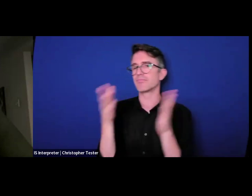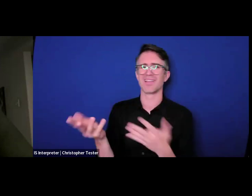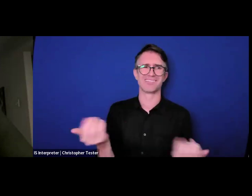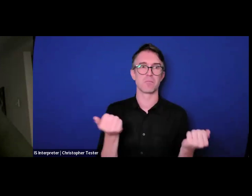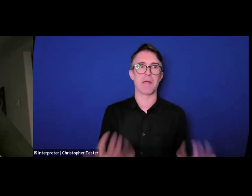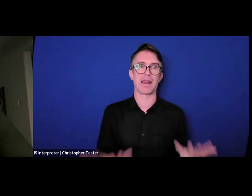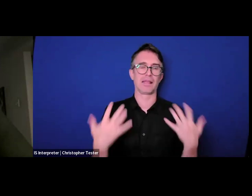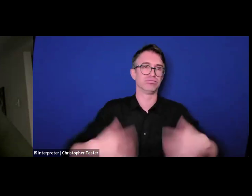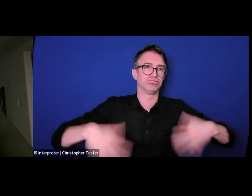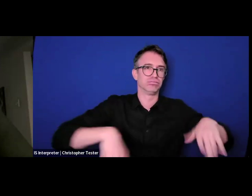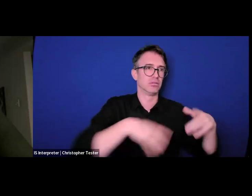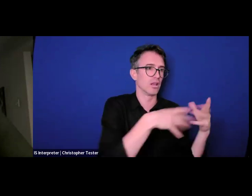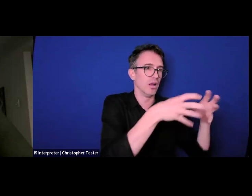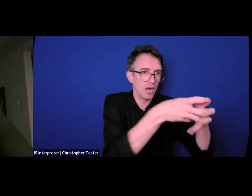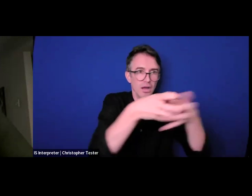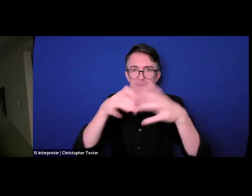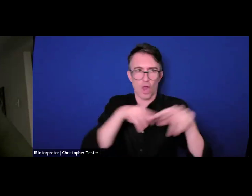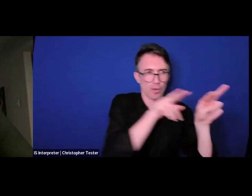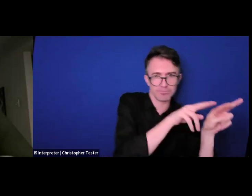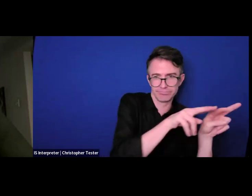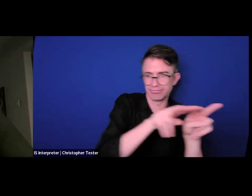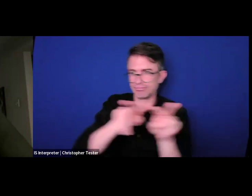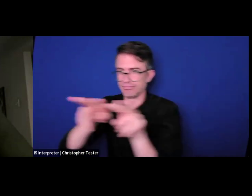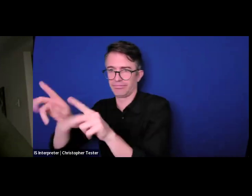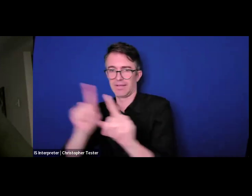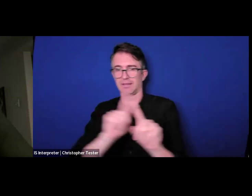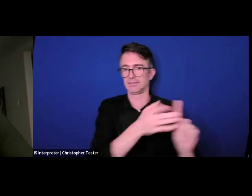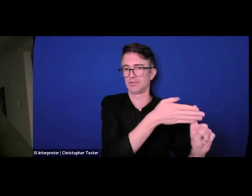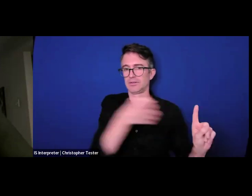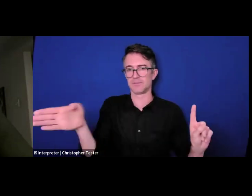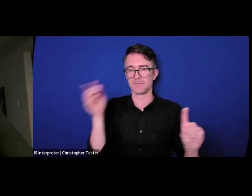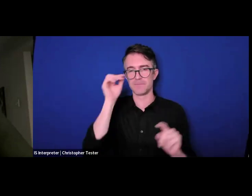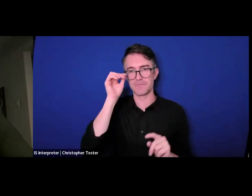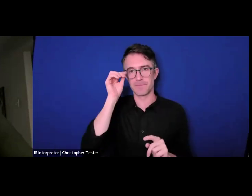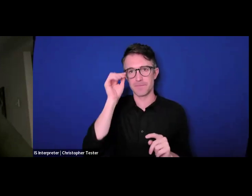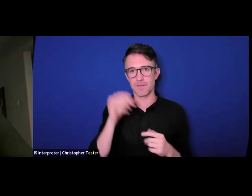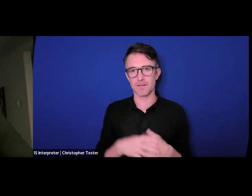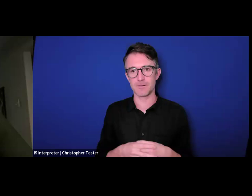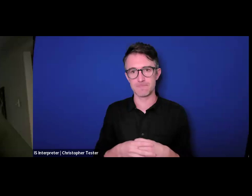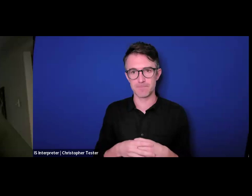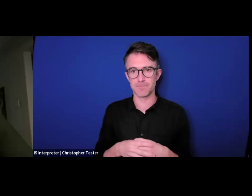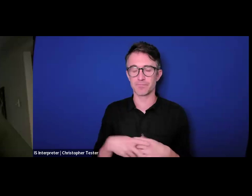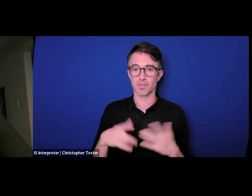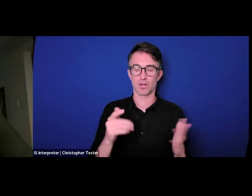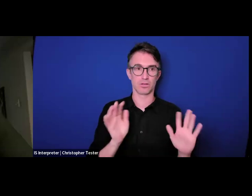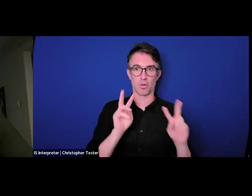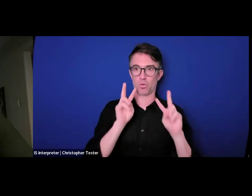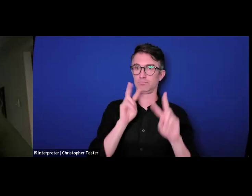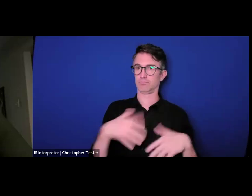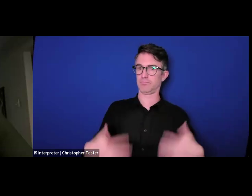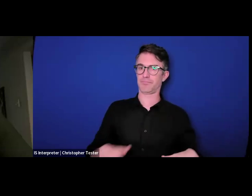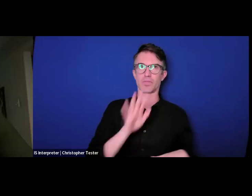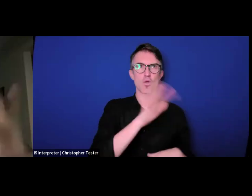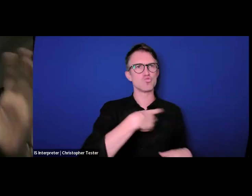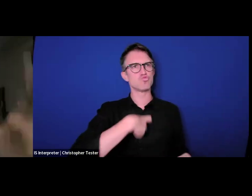the level of functionality and comprehensiveness in terms of the roles, of course, is very context specific.